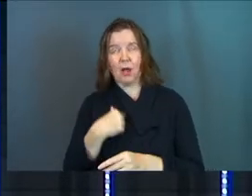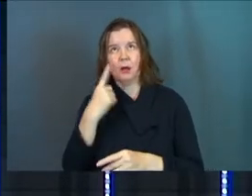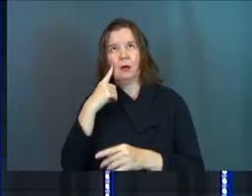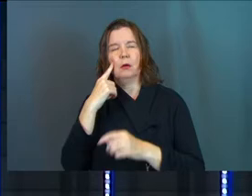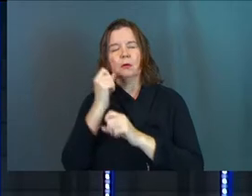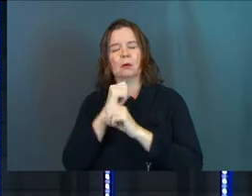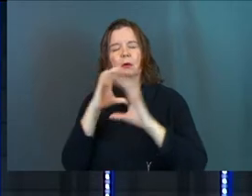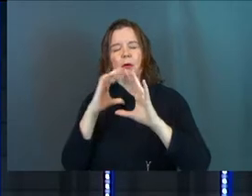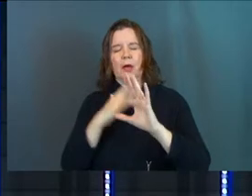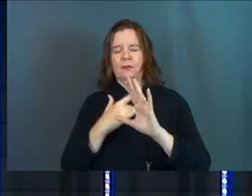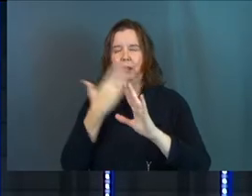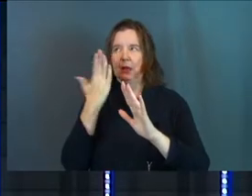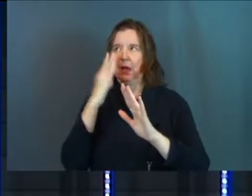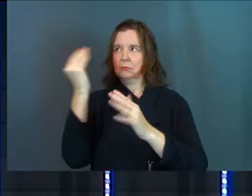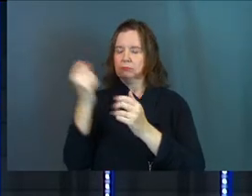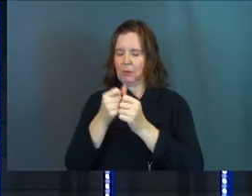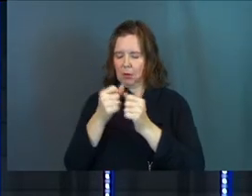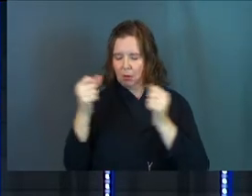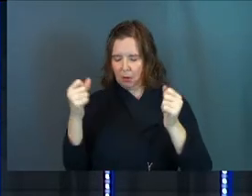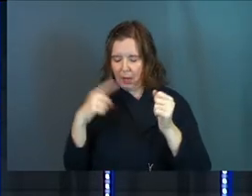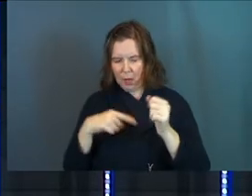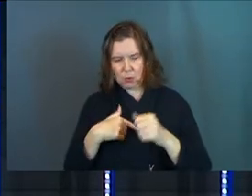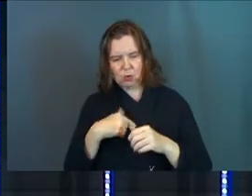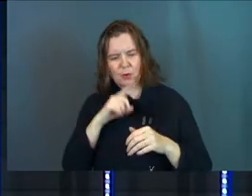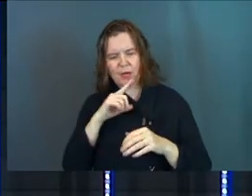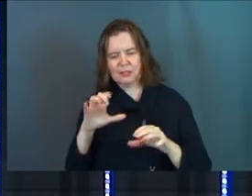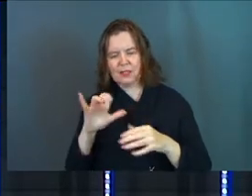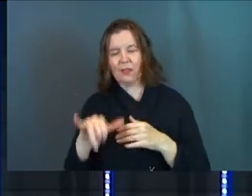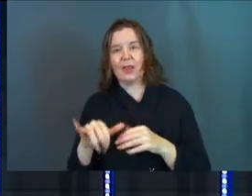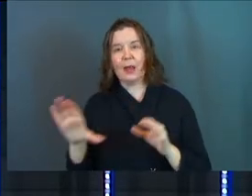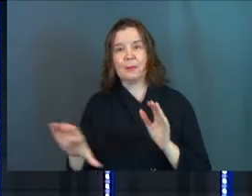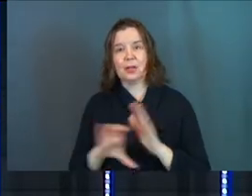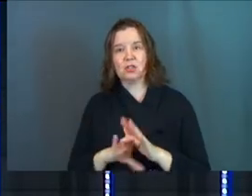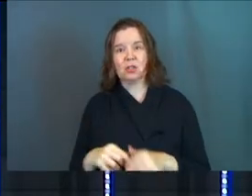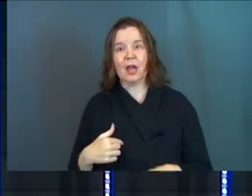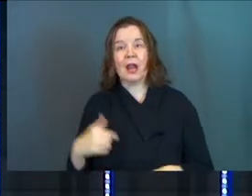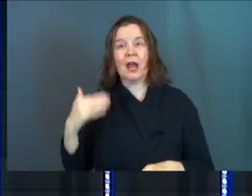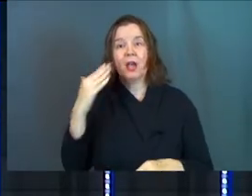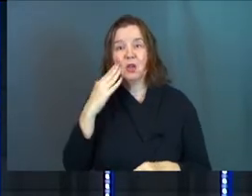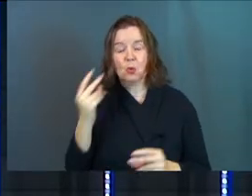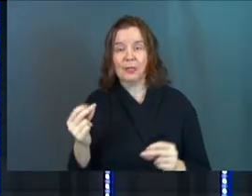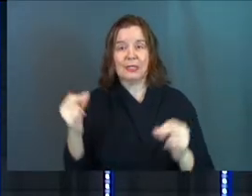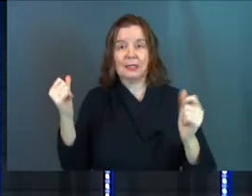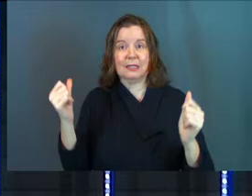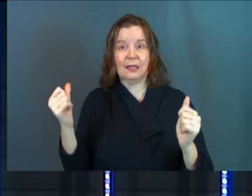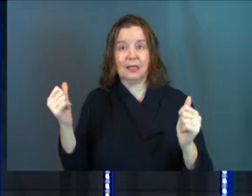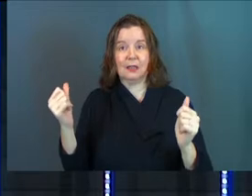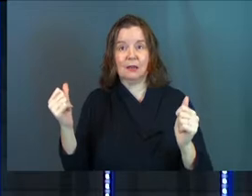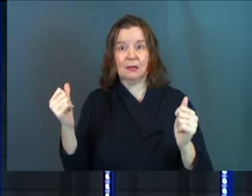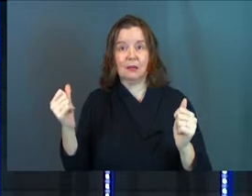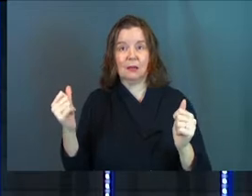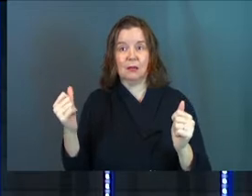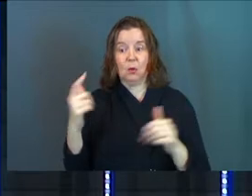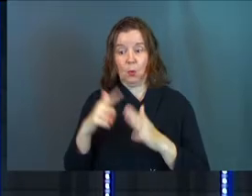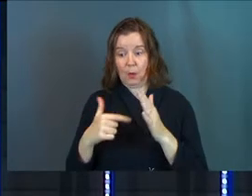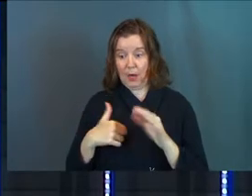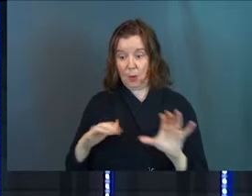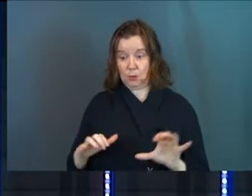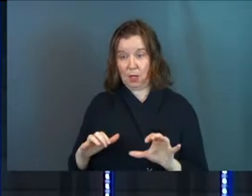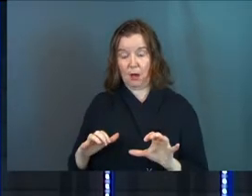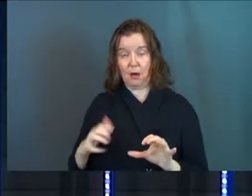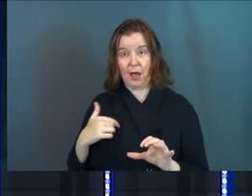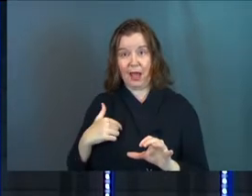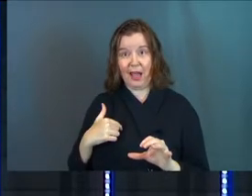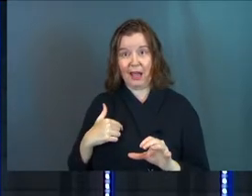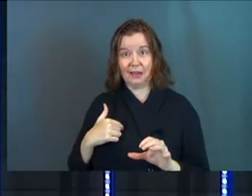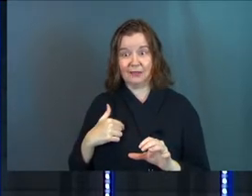this little moment where I felt like God was like, how would you have actually done that picture? And I just knew instantly. What I would have done